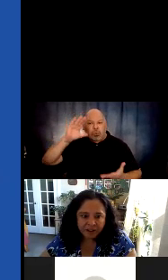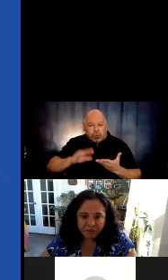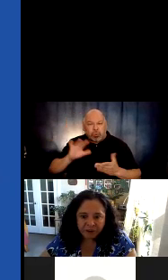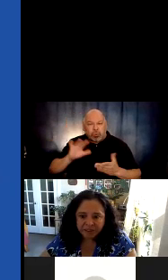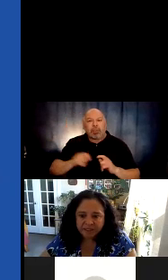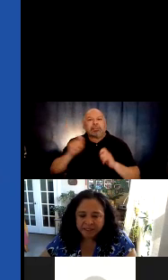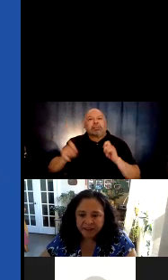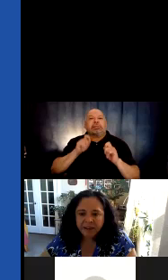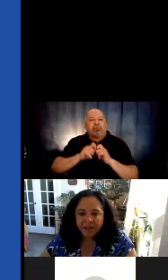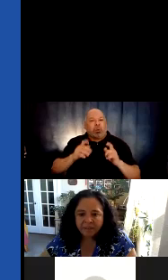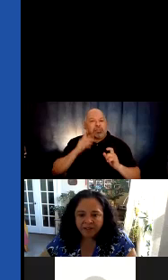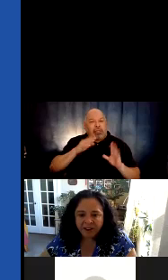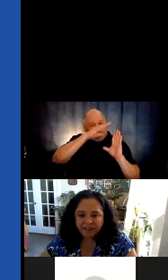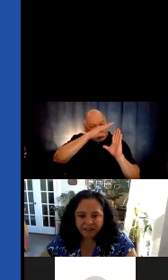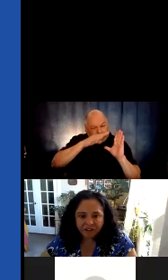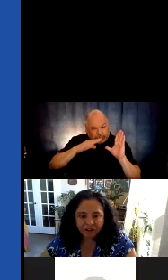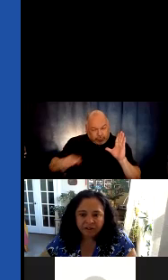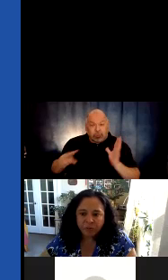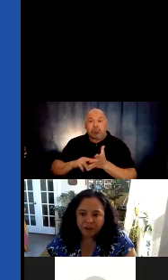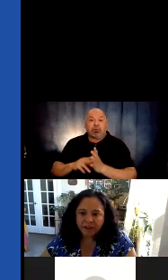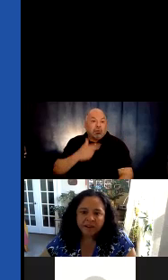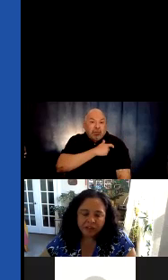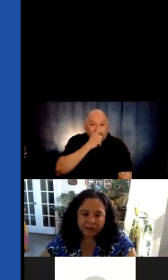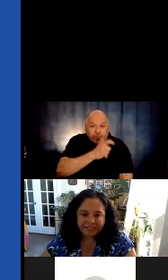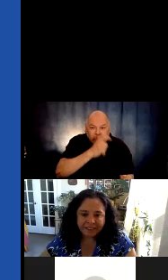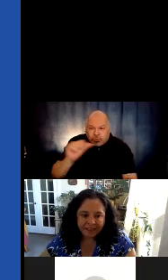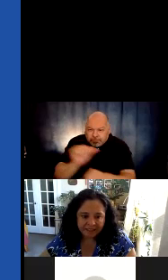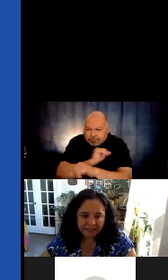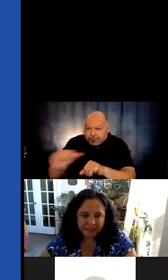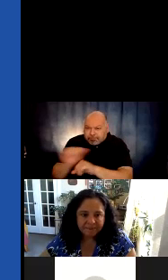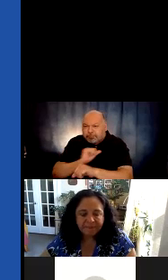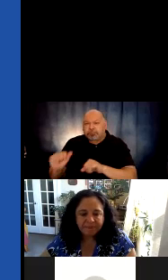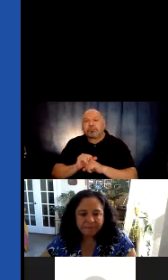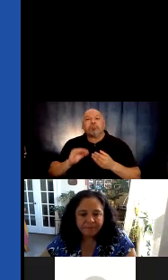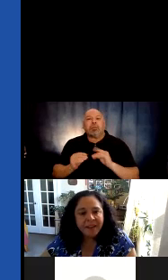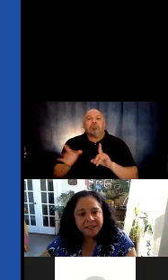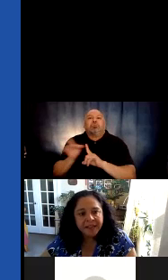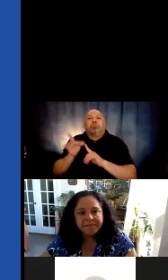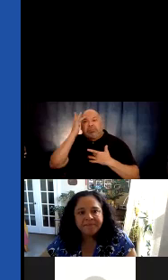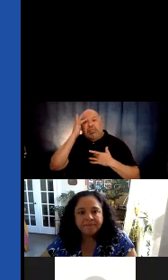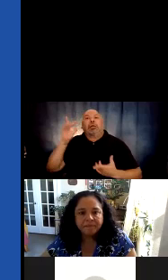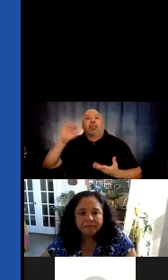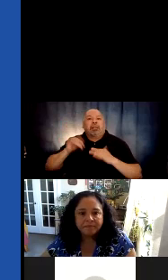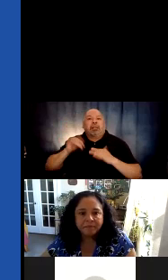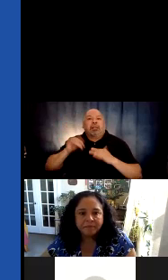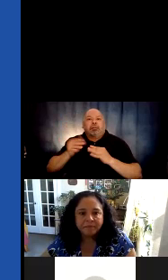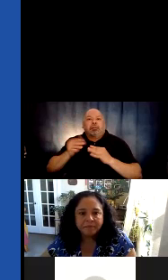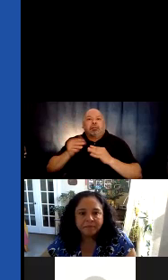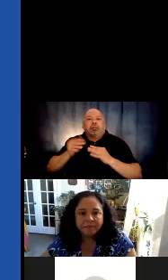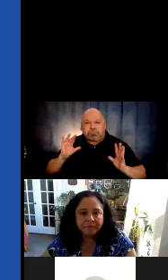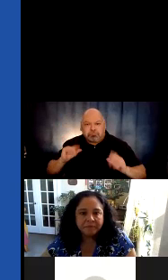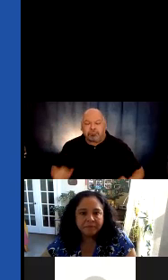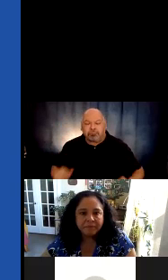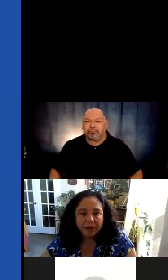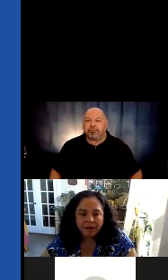the direction we want to see. It means vaccination is working in decreasing cases. Next slide.